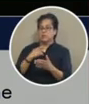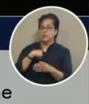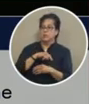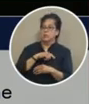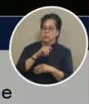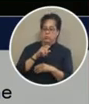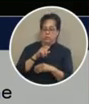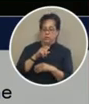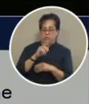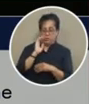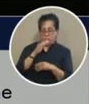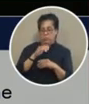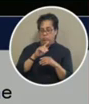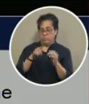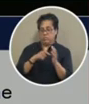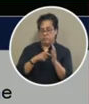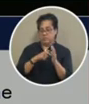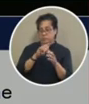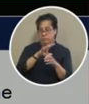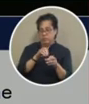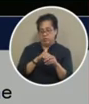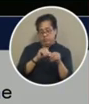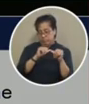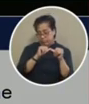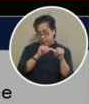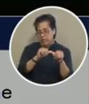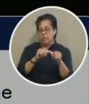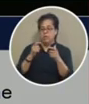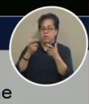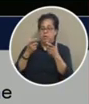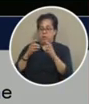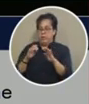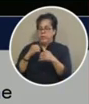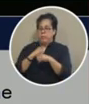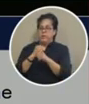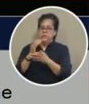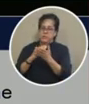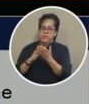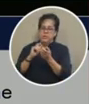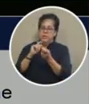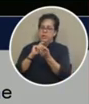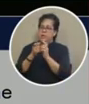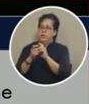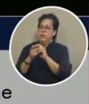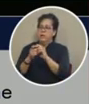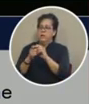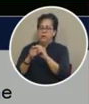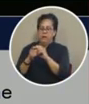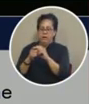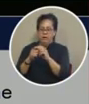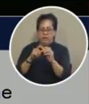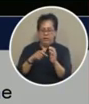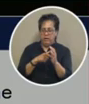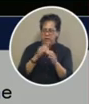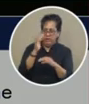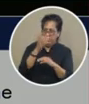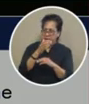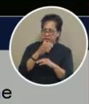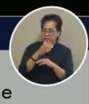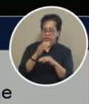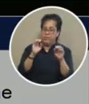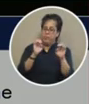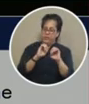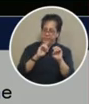be in this for the long haul. We've already made several adjustments. We didn't wait for this presentation. I think with the